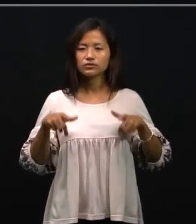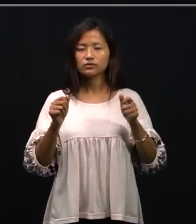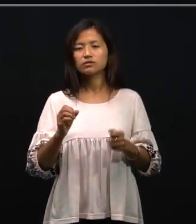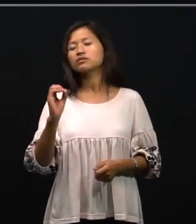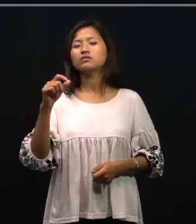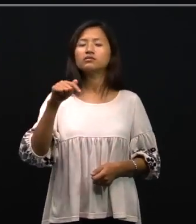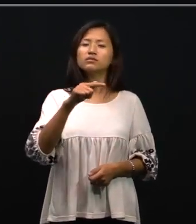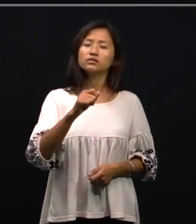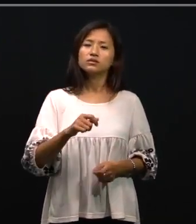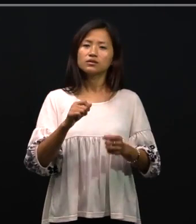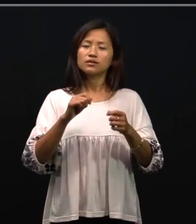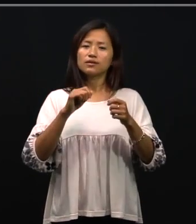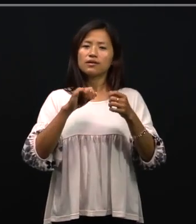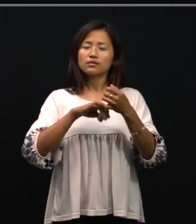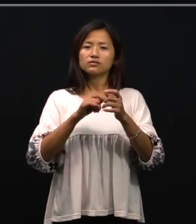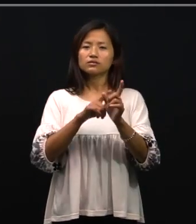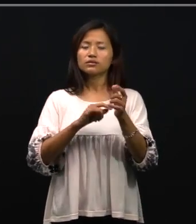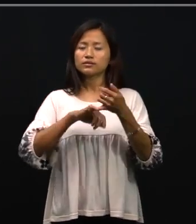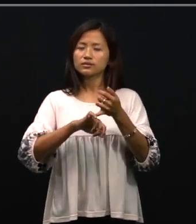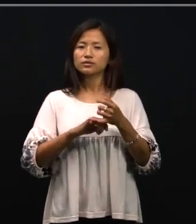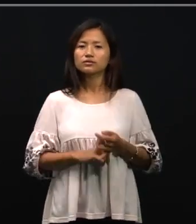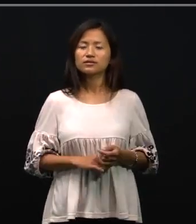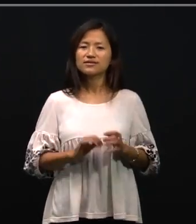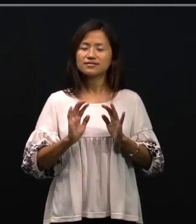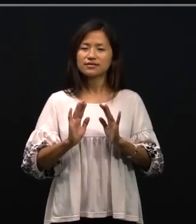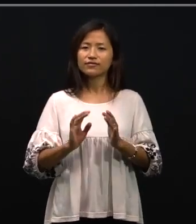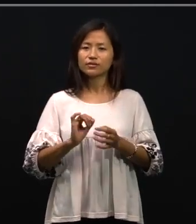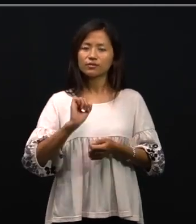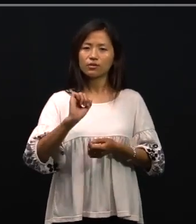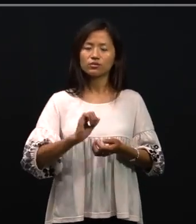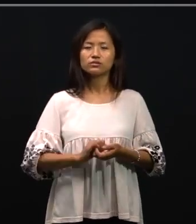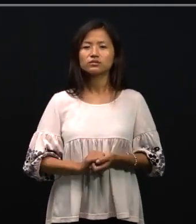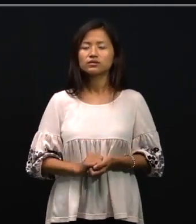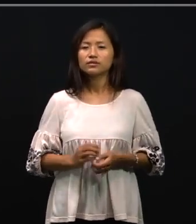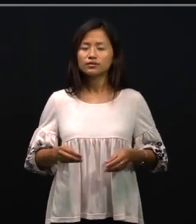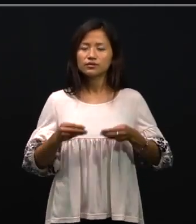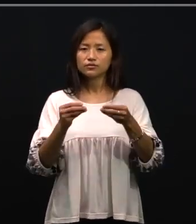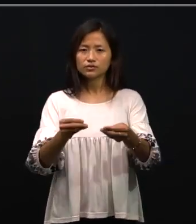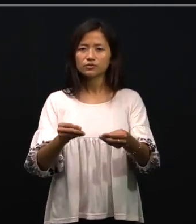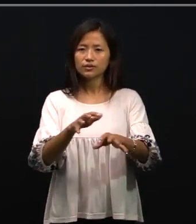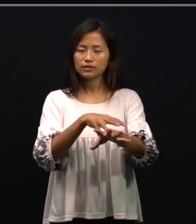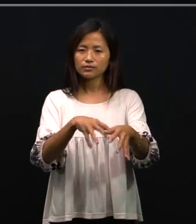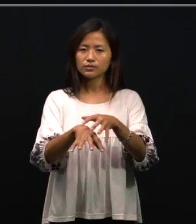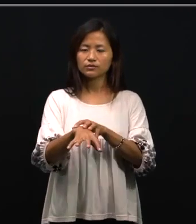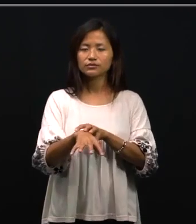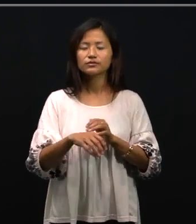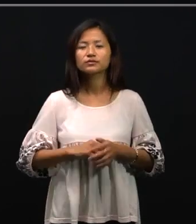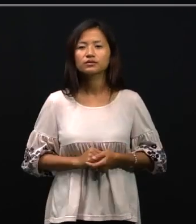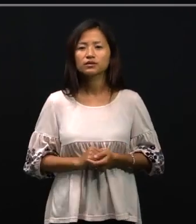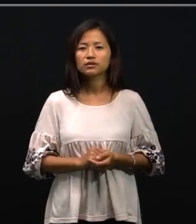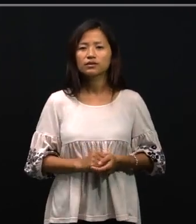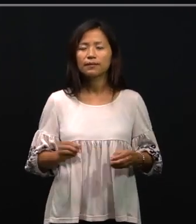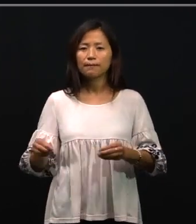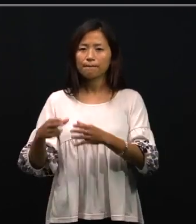the system of scientific names are being given to, scientific names are being given to animals, given to plants